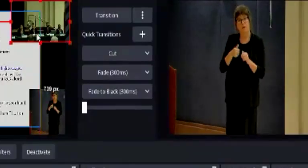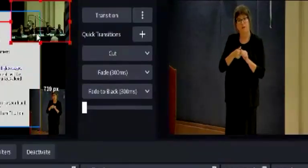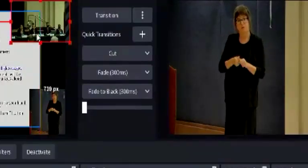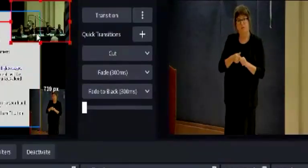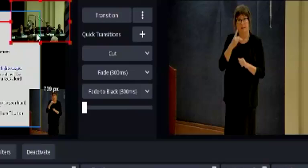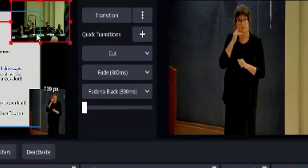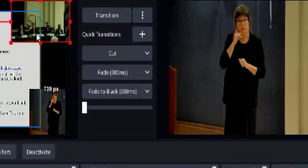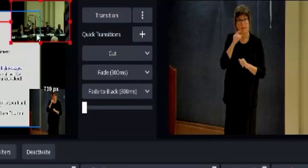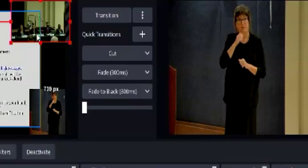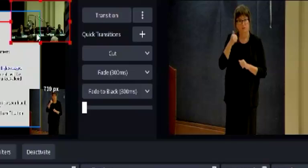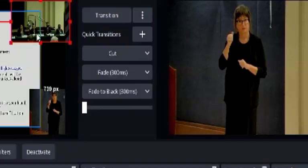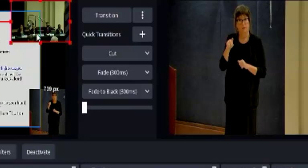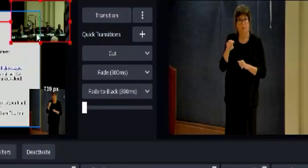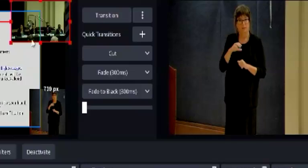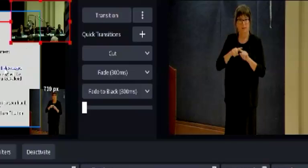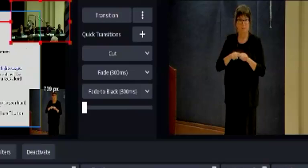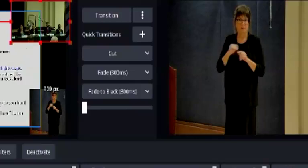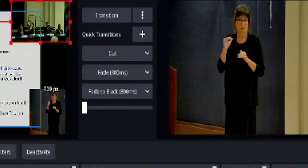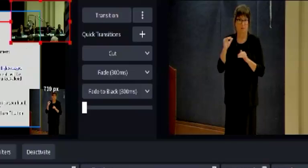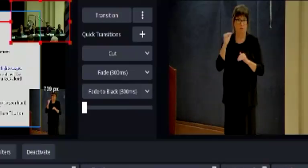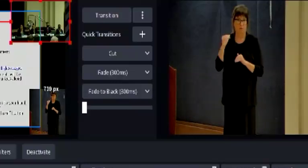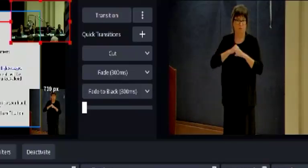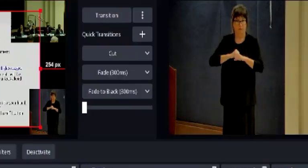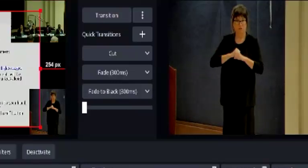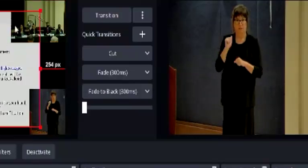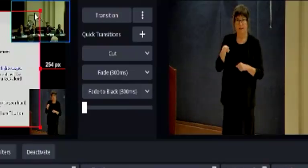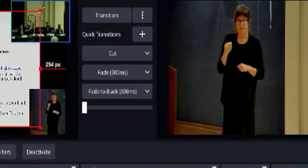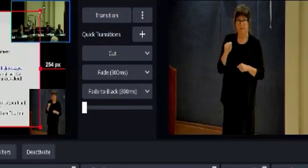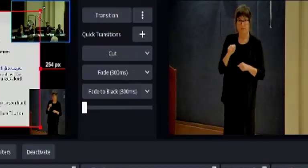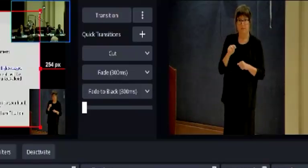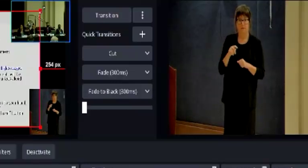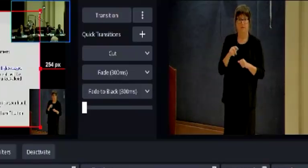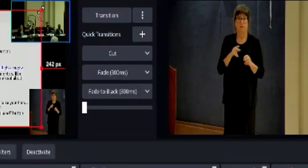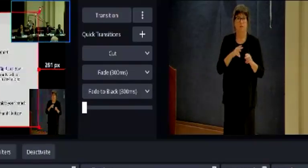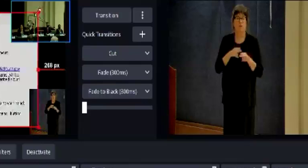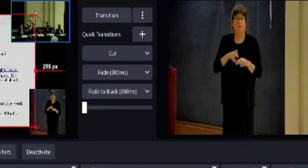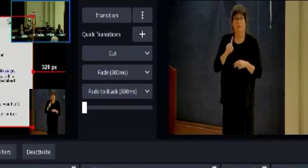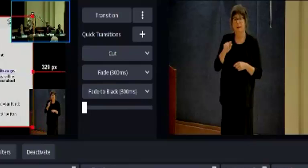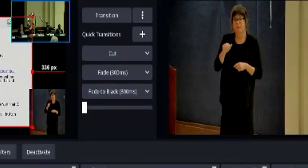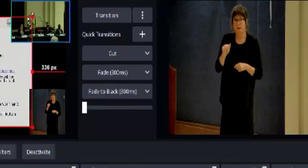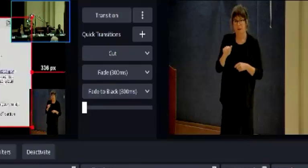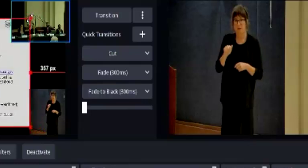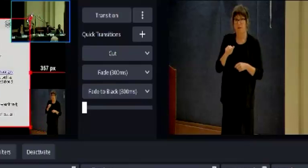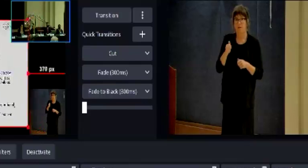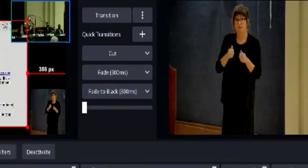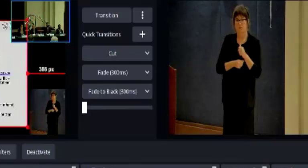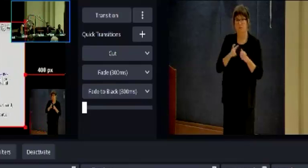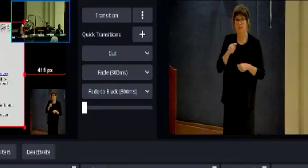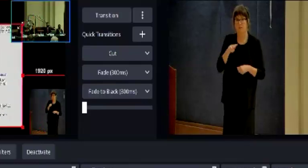Elder Abuse and Dependent Adult Protection Act, commonly known as the DACPA, under Welfare and Institutions Code Section